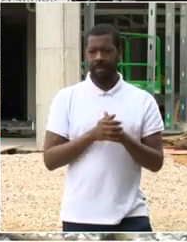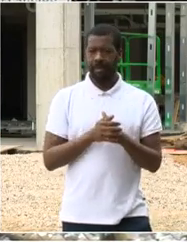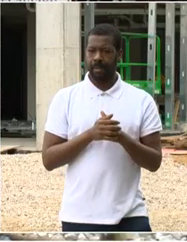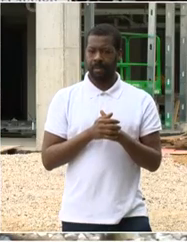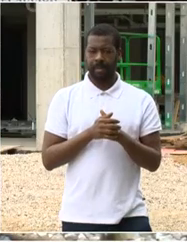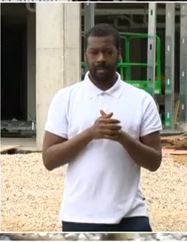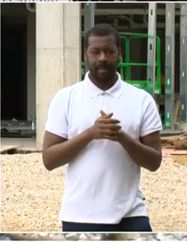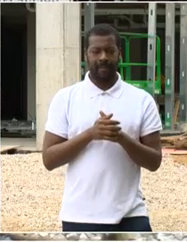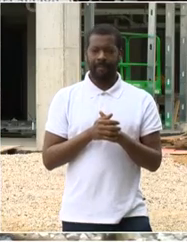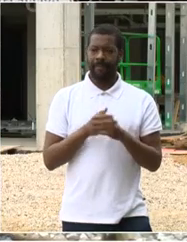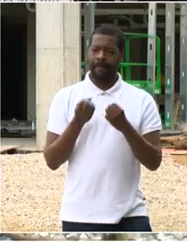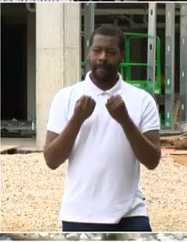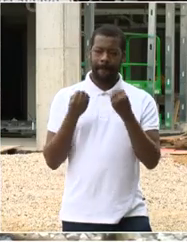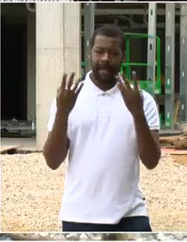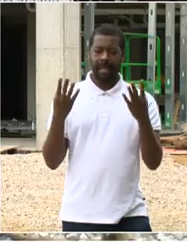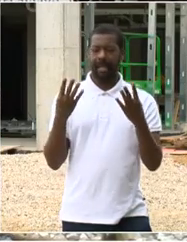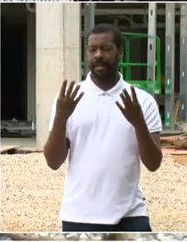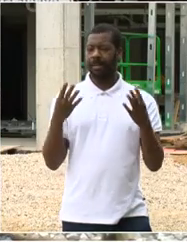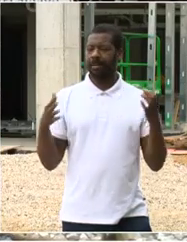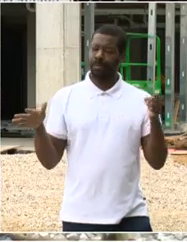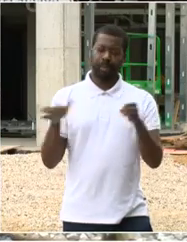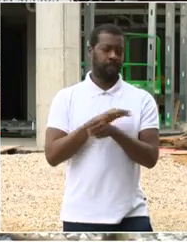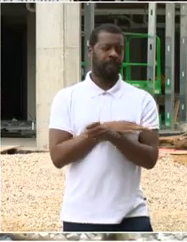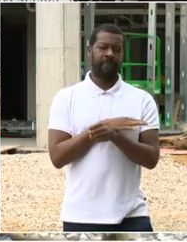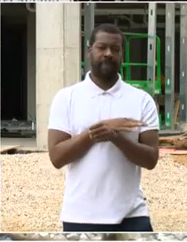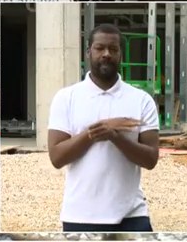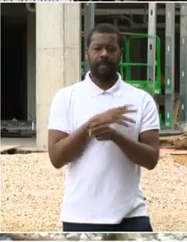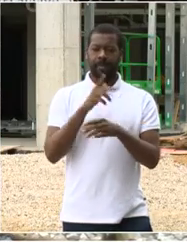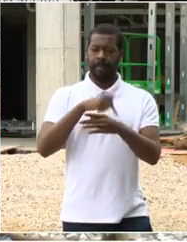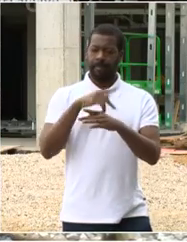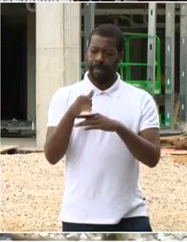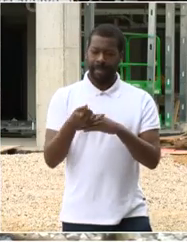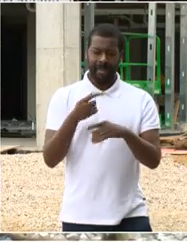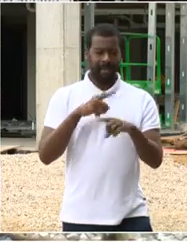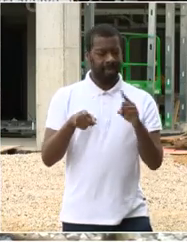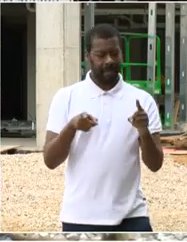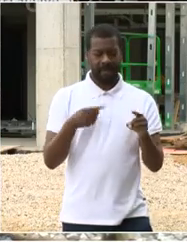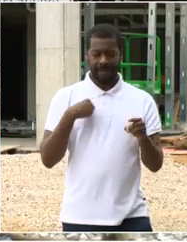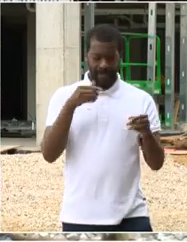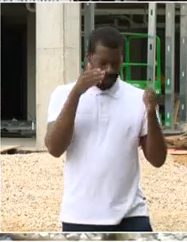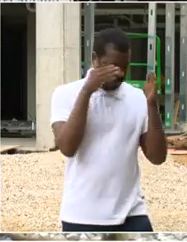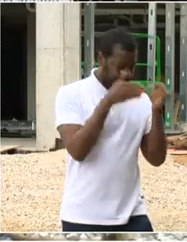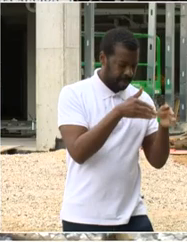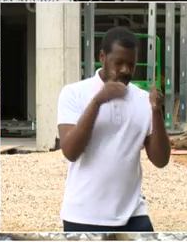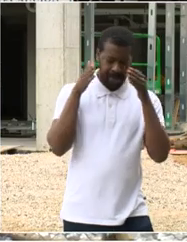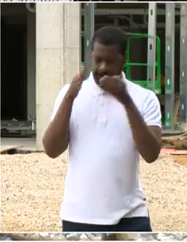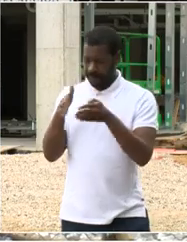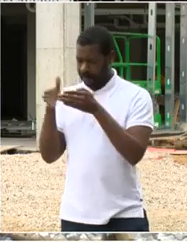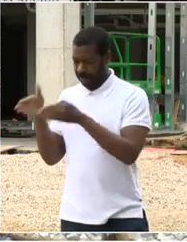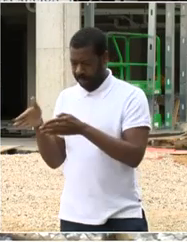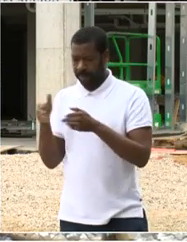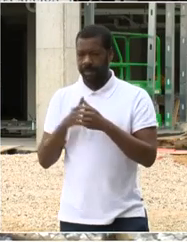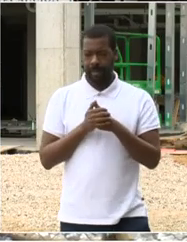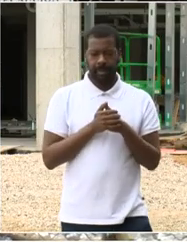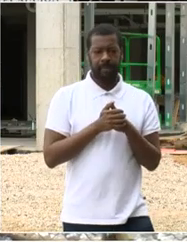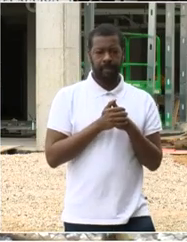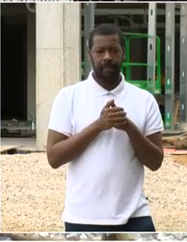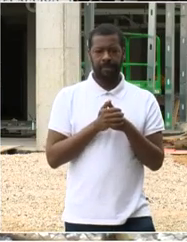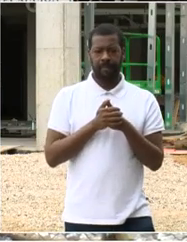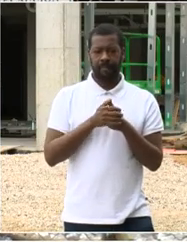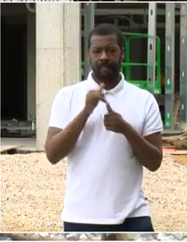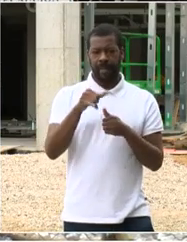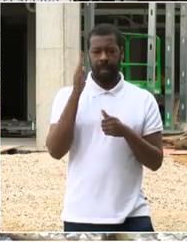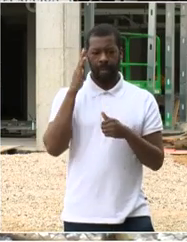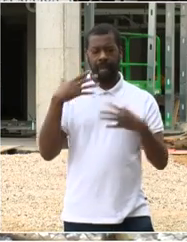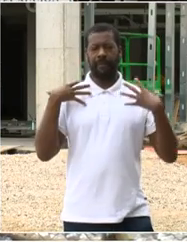worthy projects and a lot of needs across the city, but we have to make sure that we're investing in the building blocks that are going to have